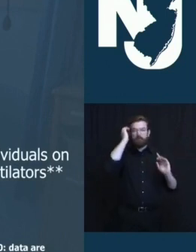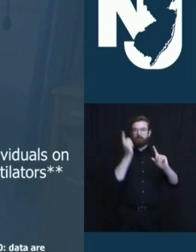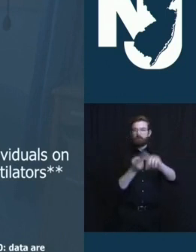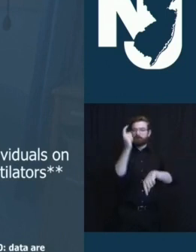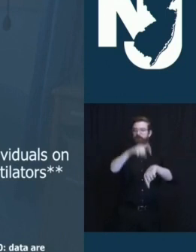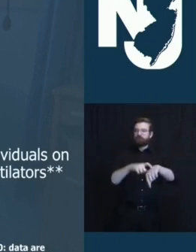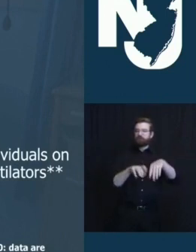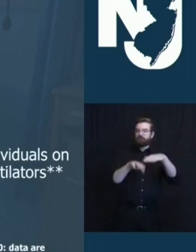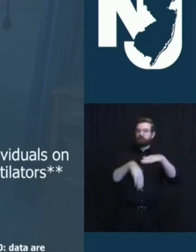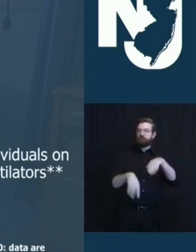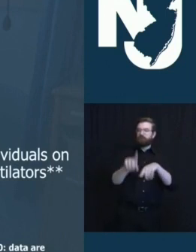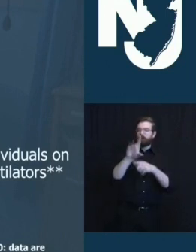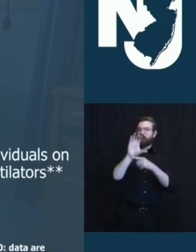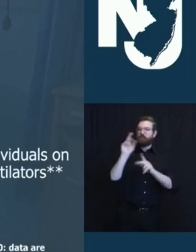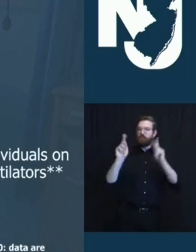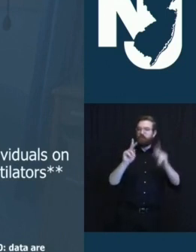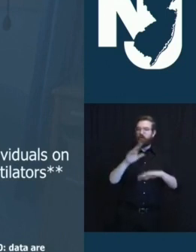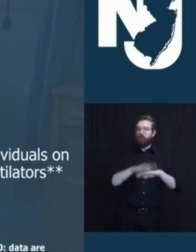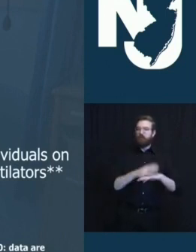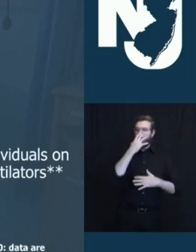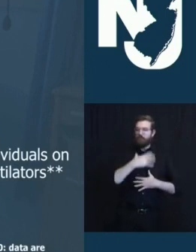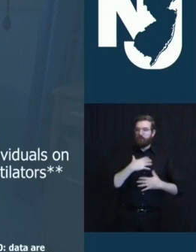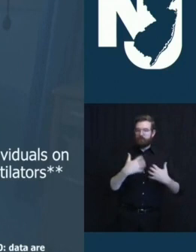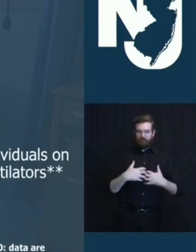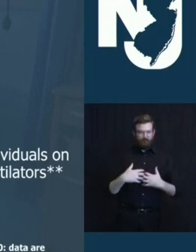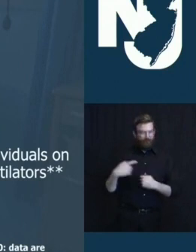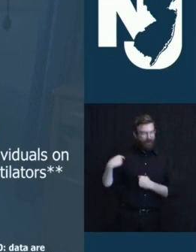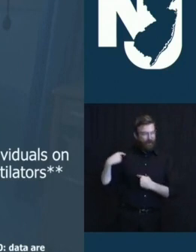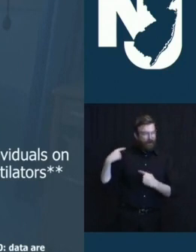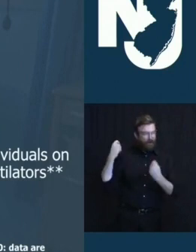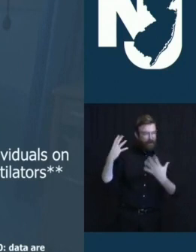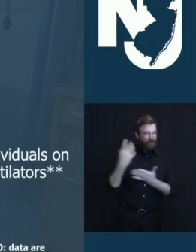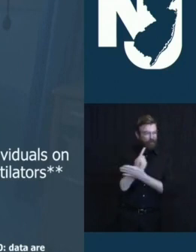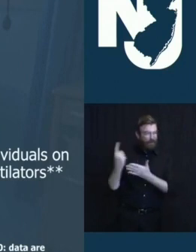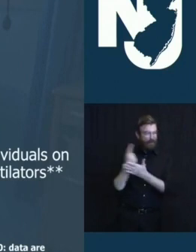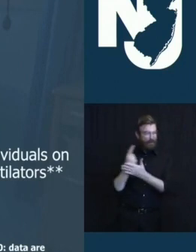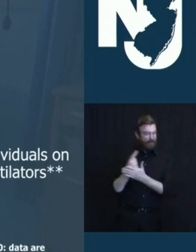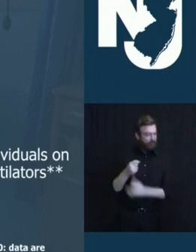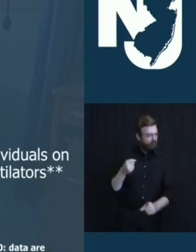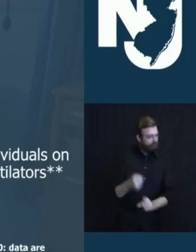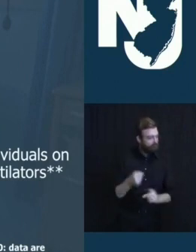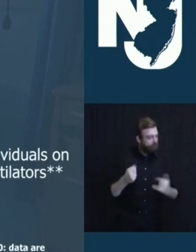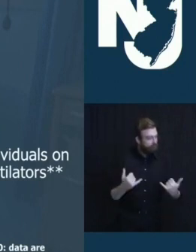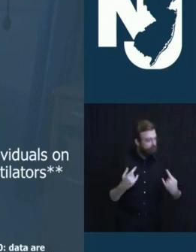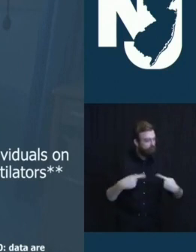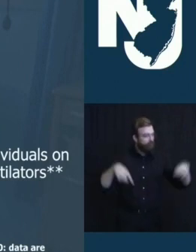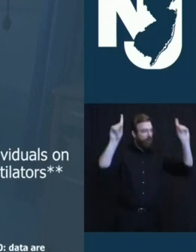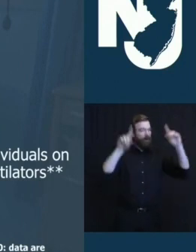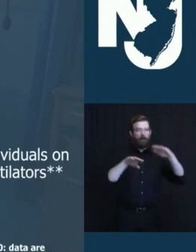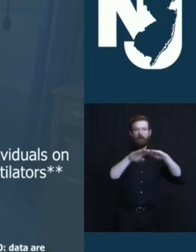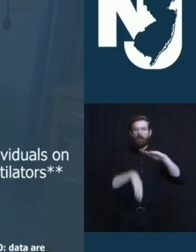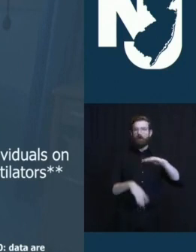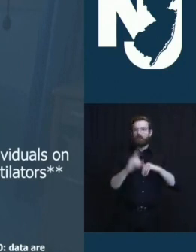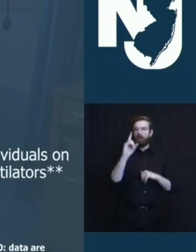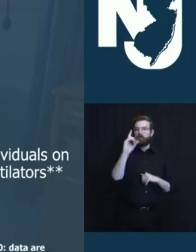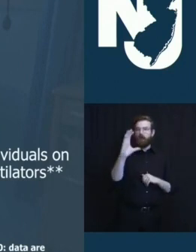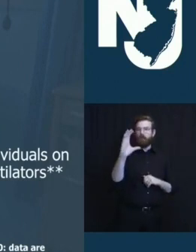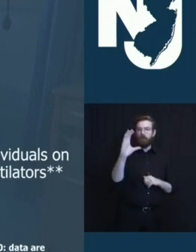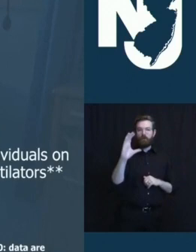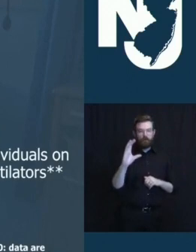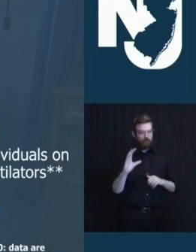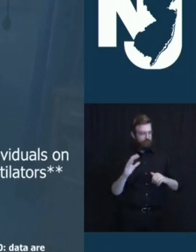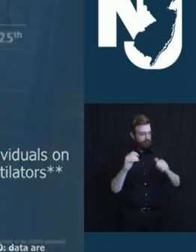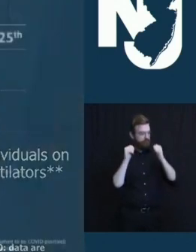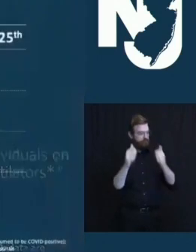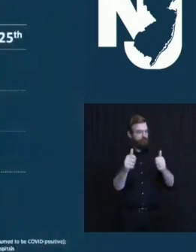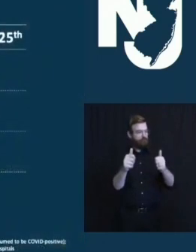is definitely a milestone for us. Let's keep it that way. Here's how these numbers look over time. We've been showing you this almost every day, and